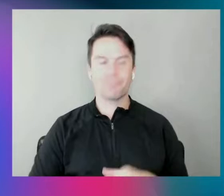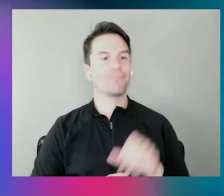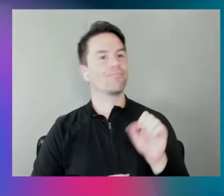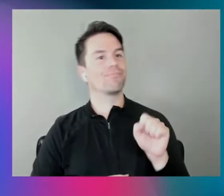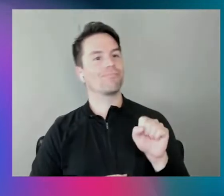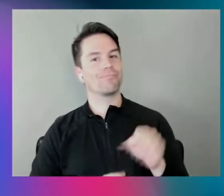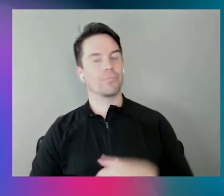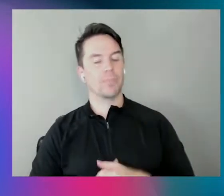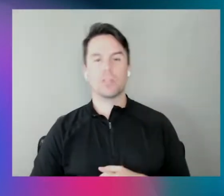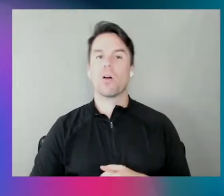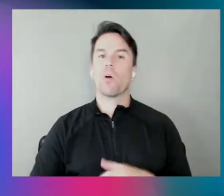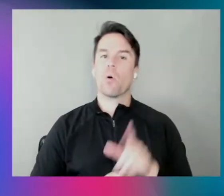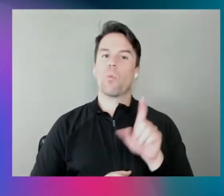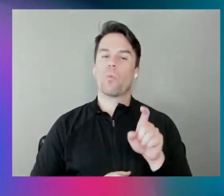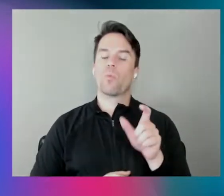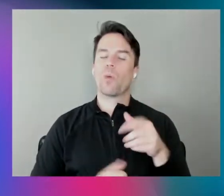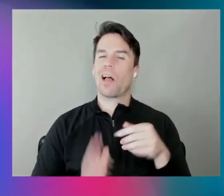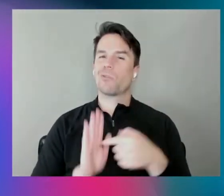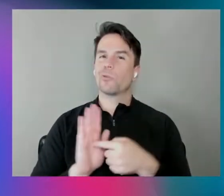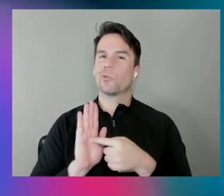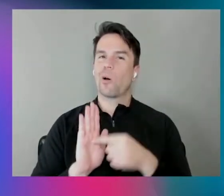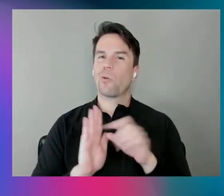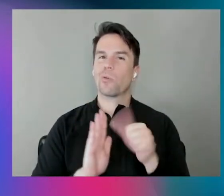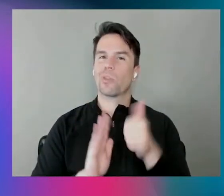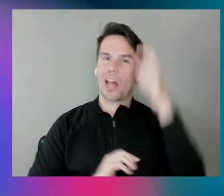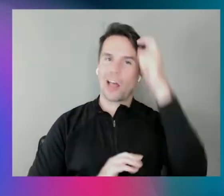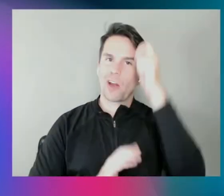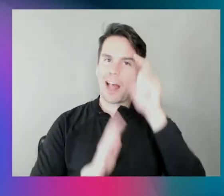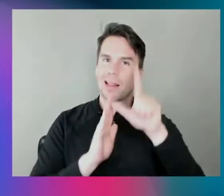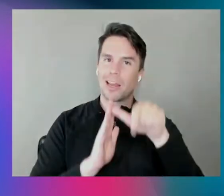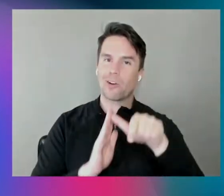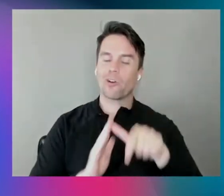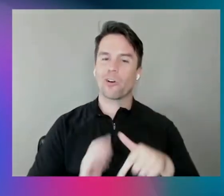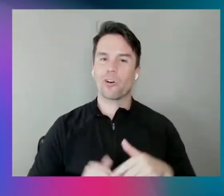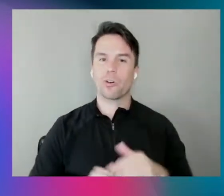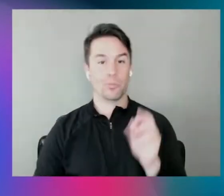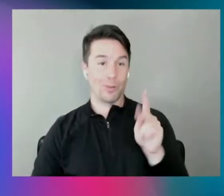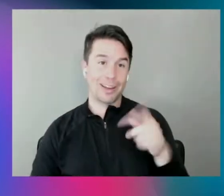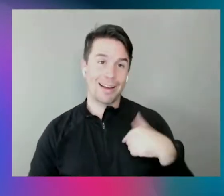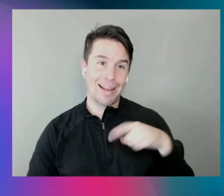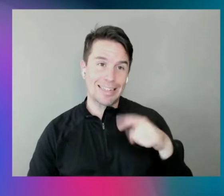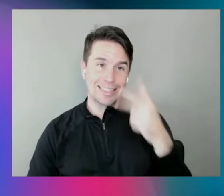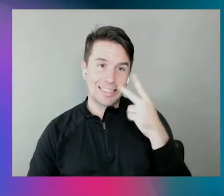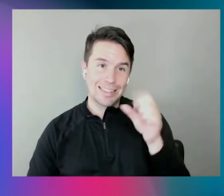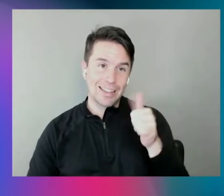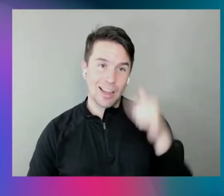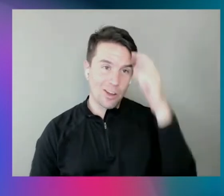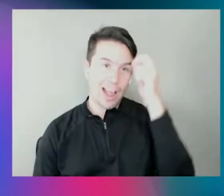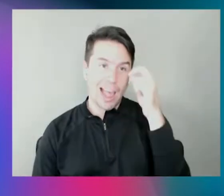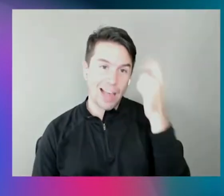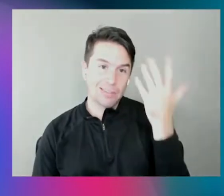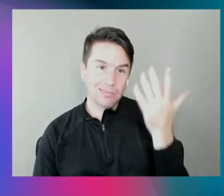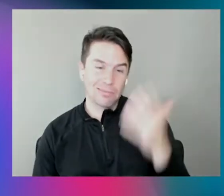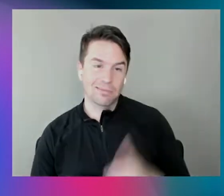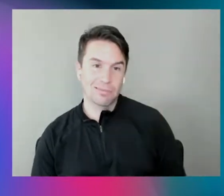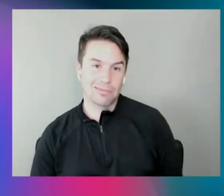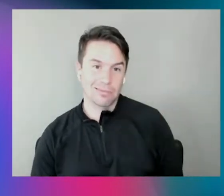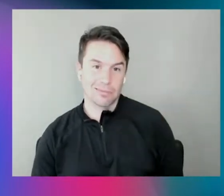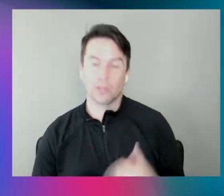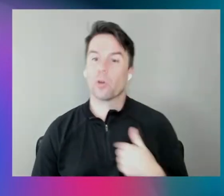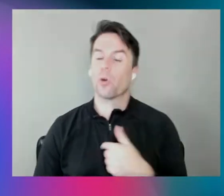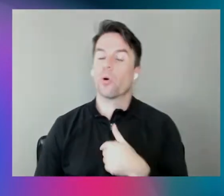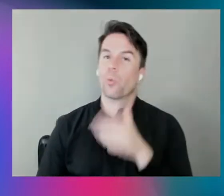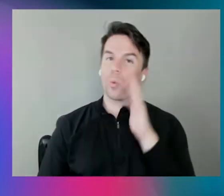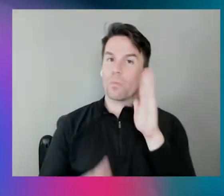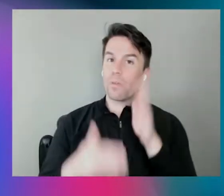other hat out later on. Oh, okay. But yes. All right. I'll need to see the other hat, too. Okay. I've heard. We will finish up the day